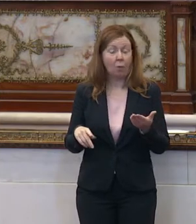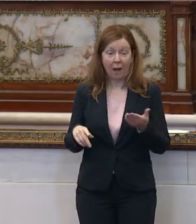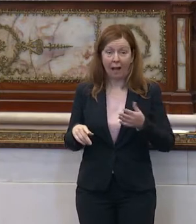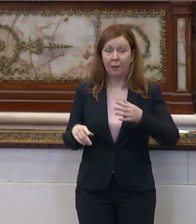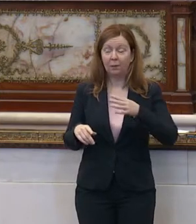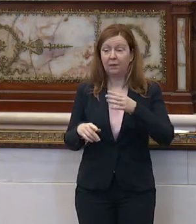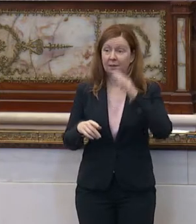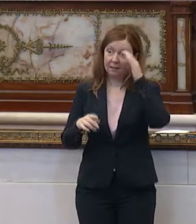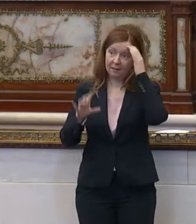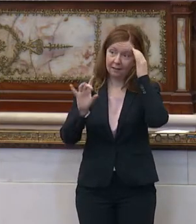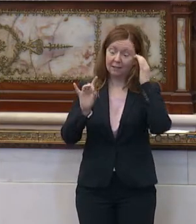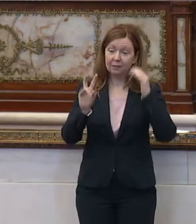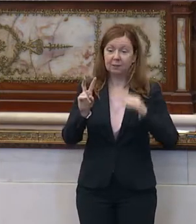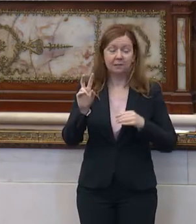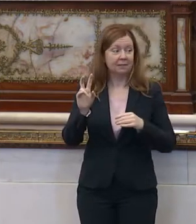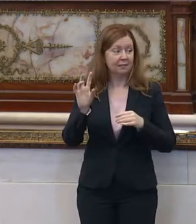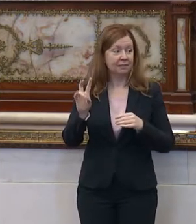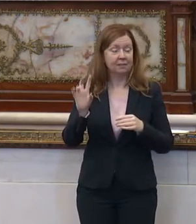210827,